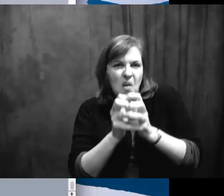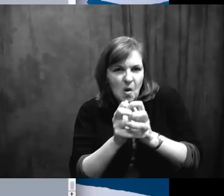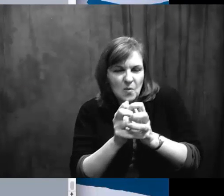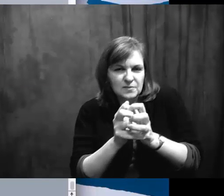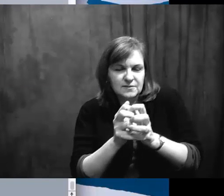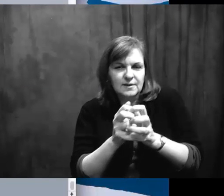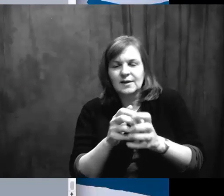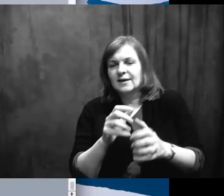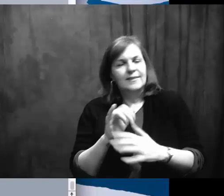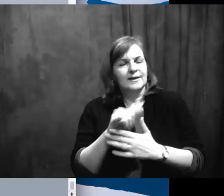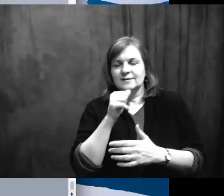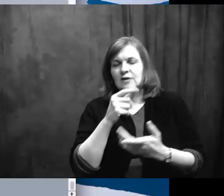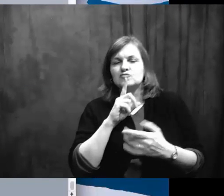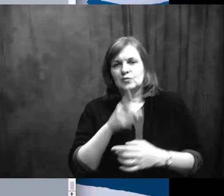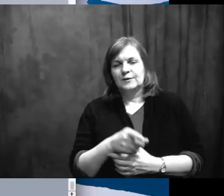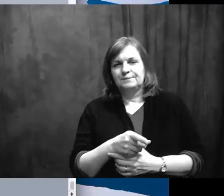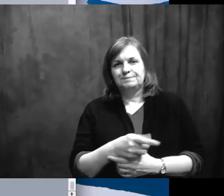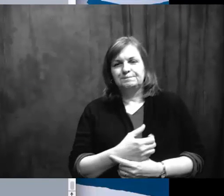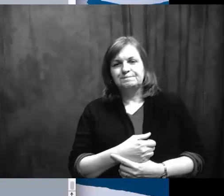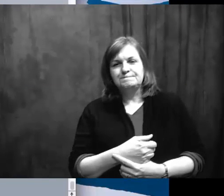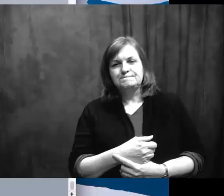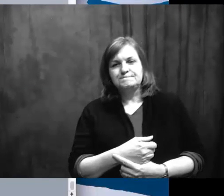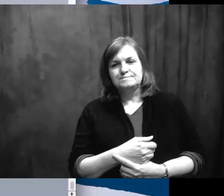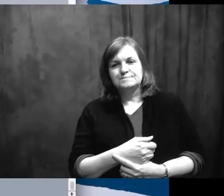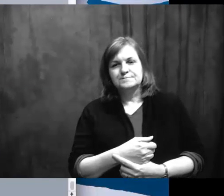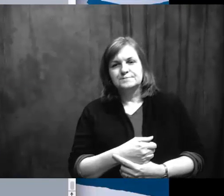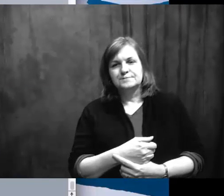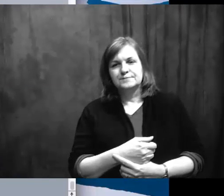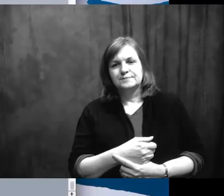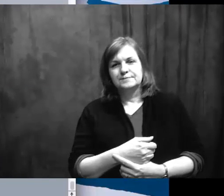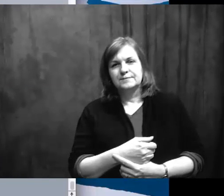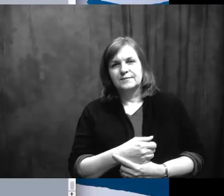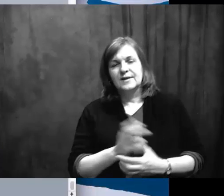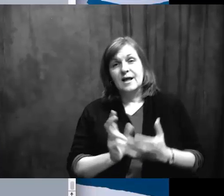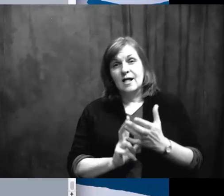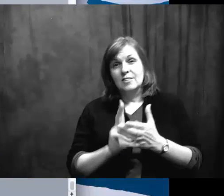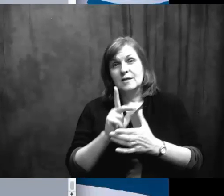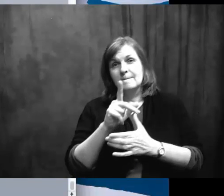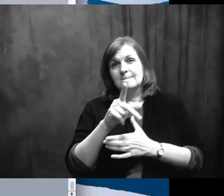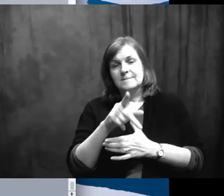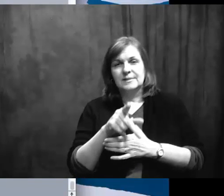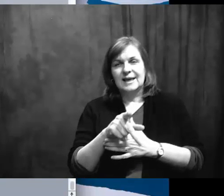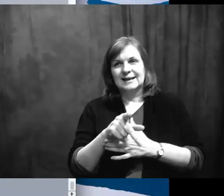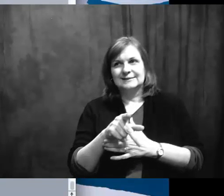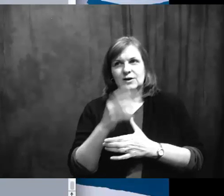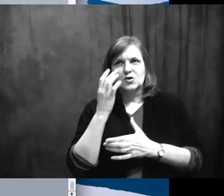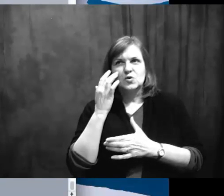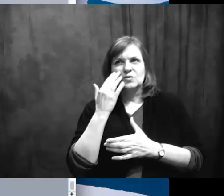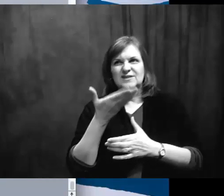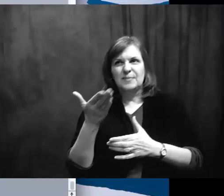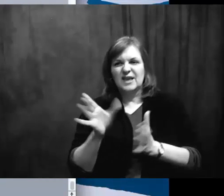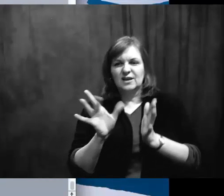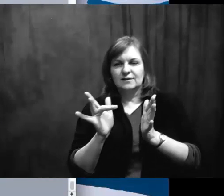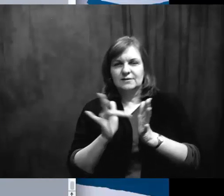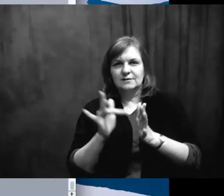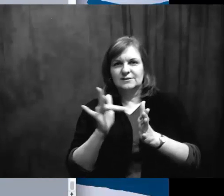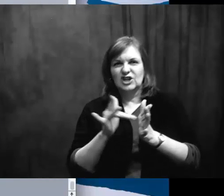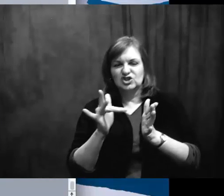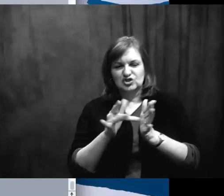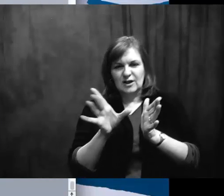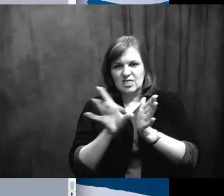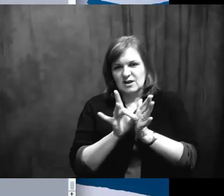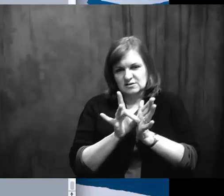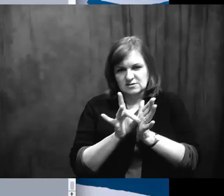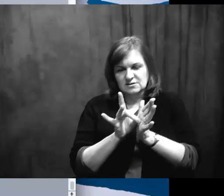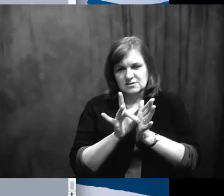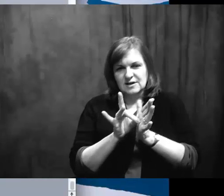its jaws around this organism. Not the case at all. Rather, the plant is triggered that something has touched